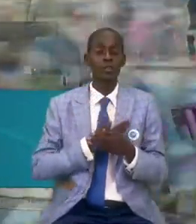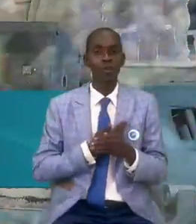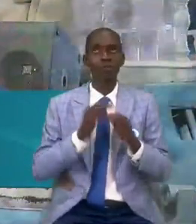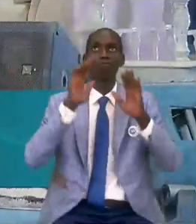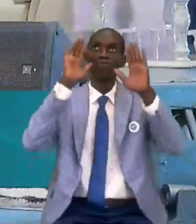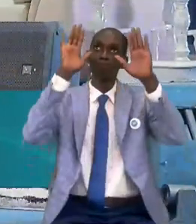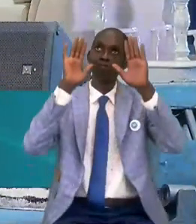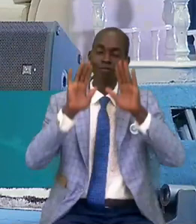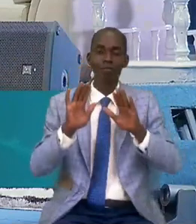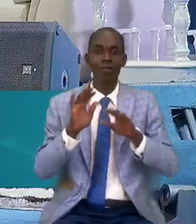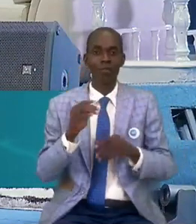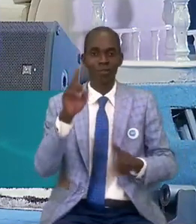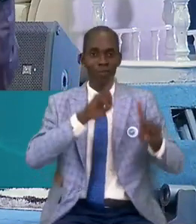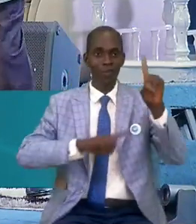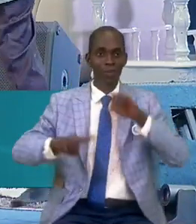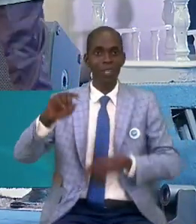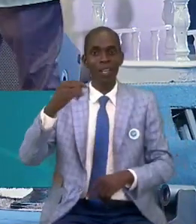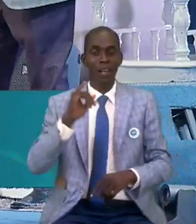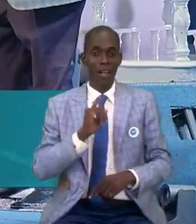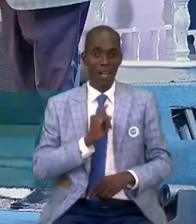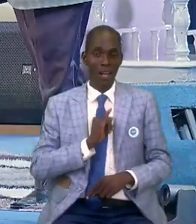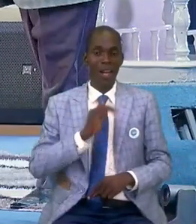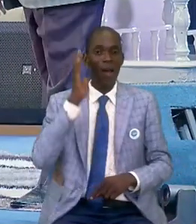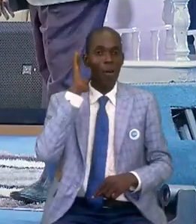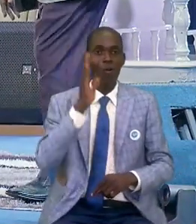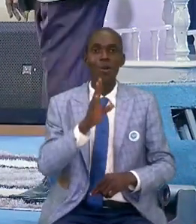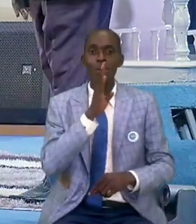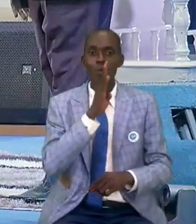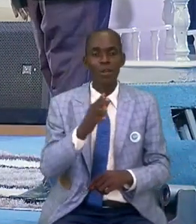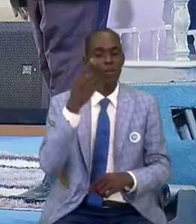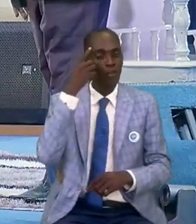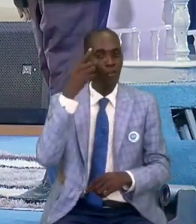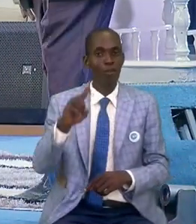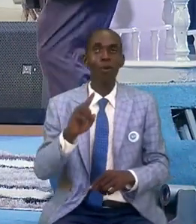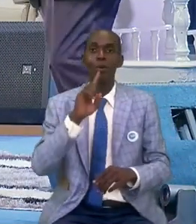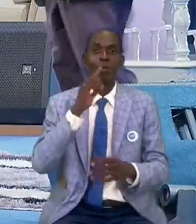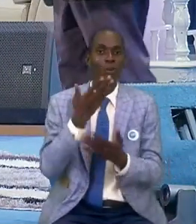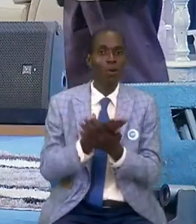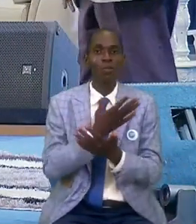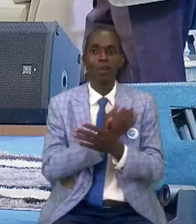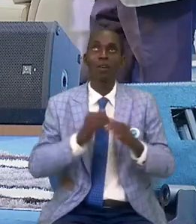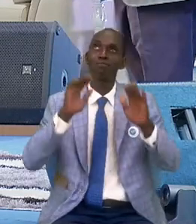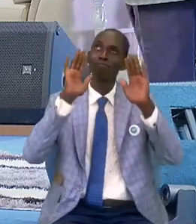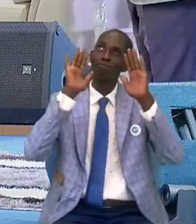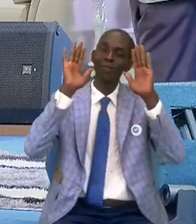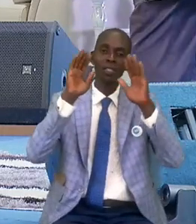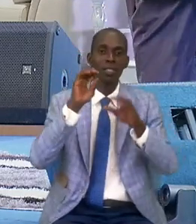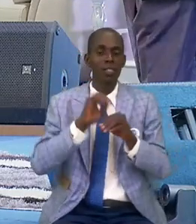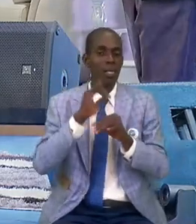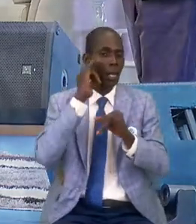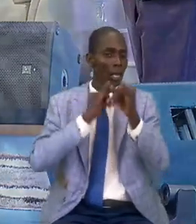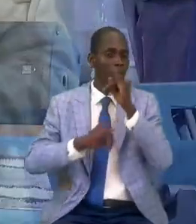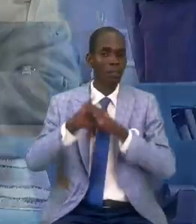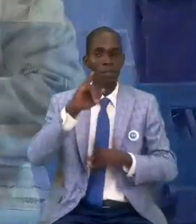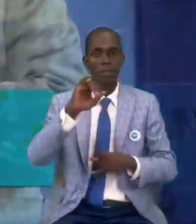and wonders. Isaiah chapter 8, verse 18. Behold,